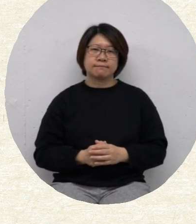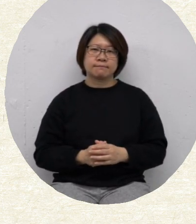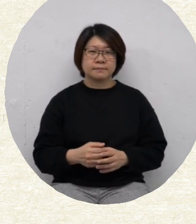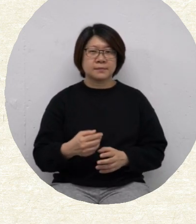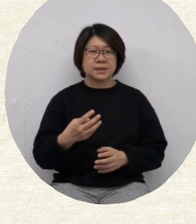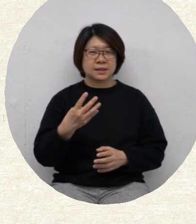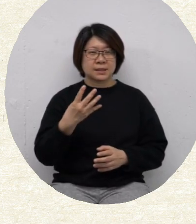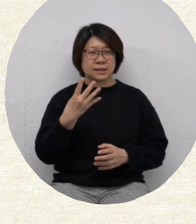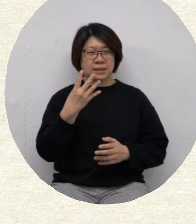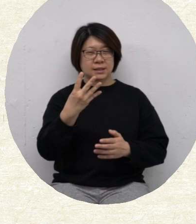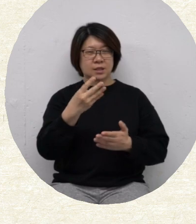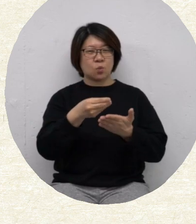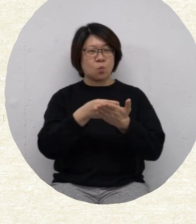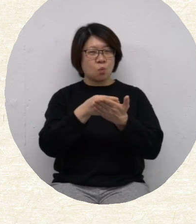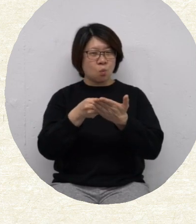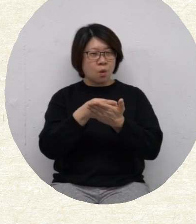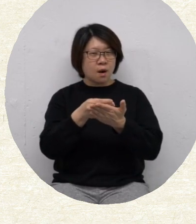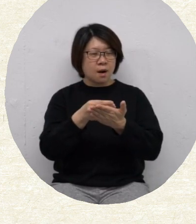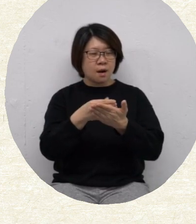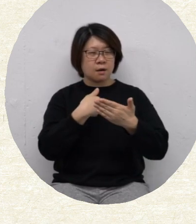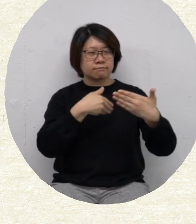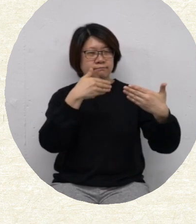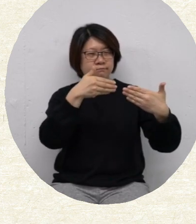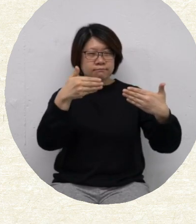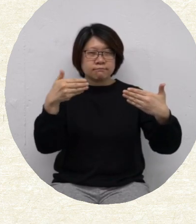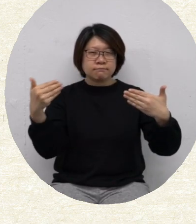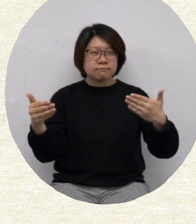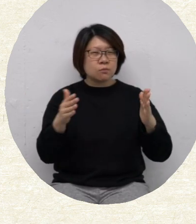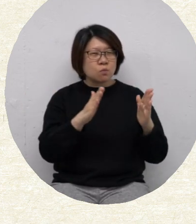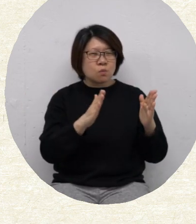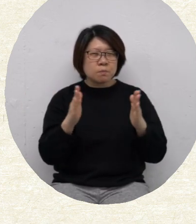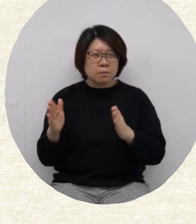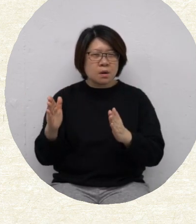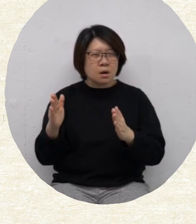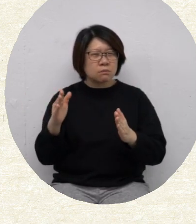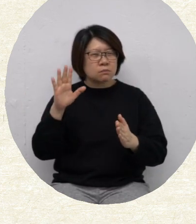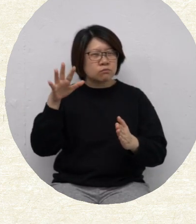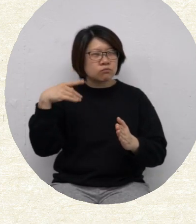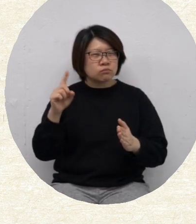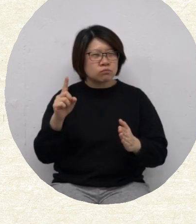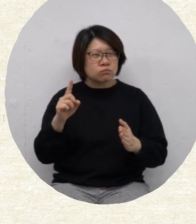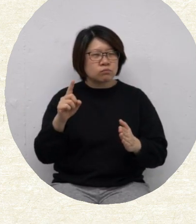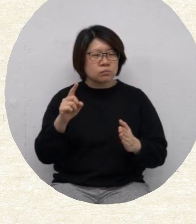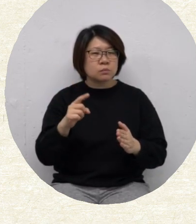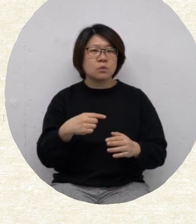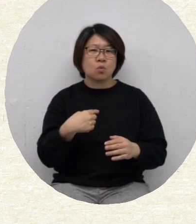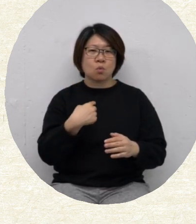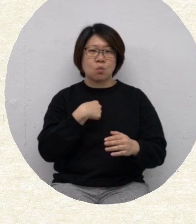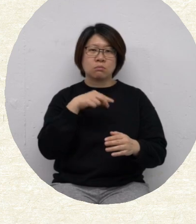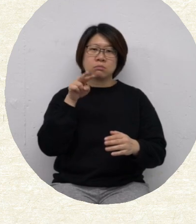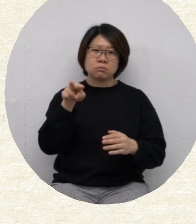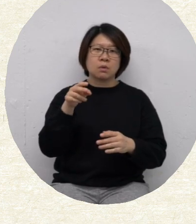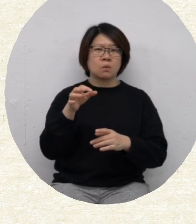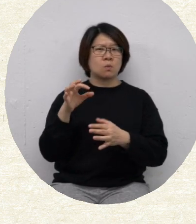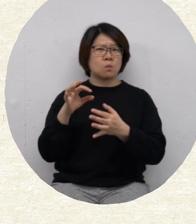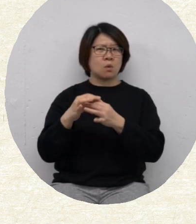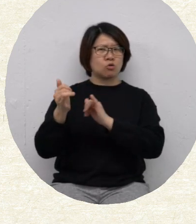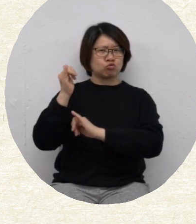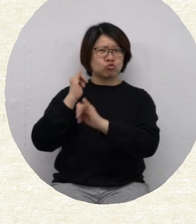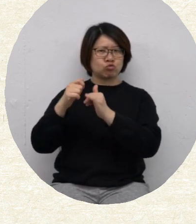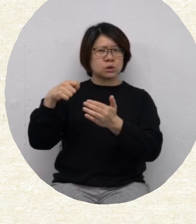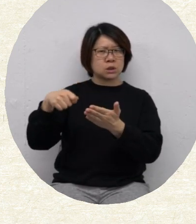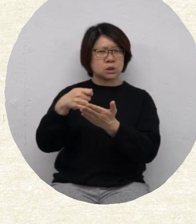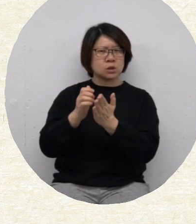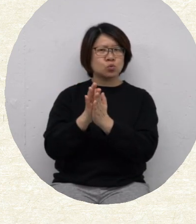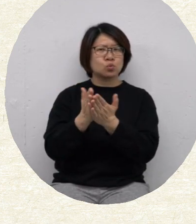of ikebana flower arrangements, and also chekkori paintings that depict, quote, books and